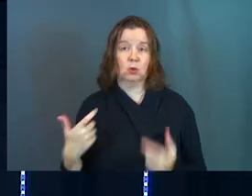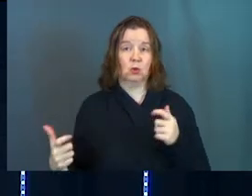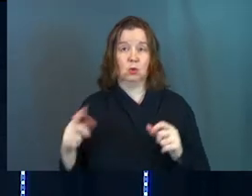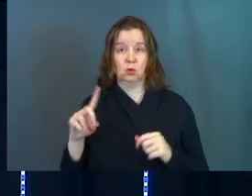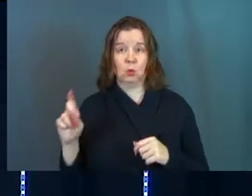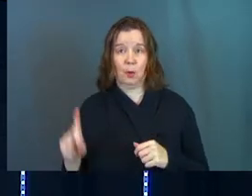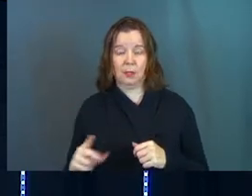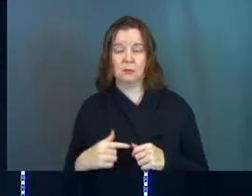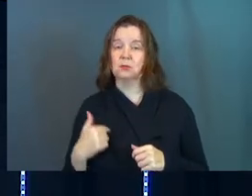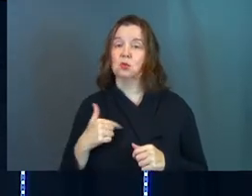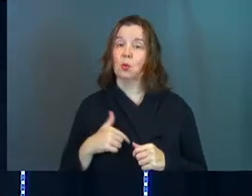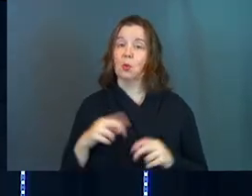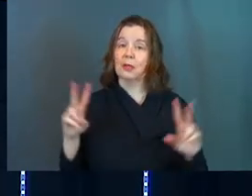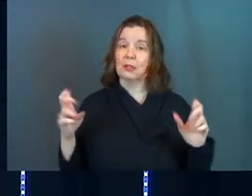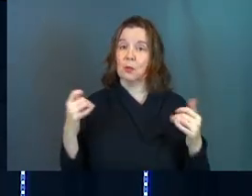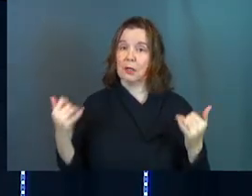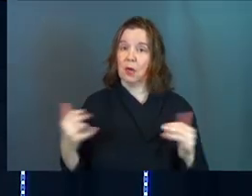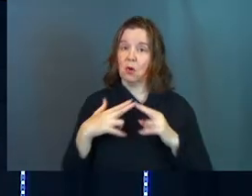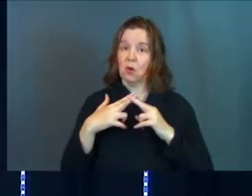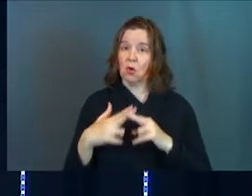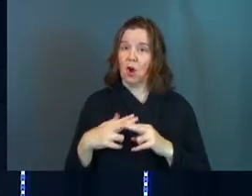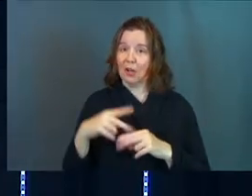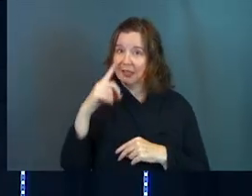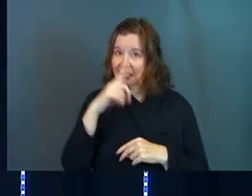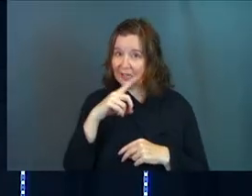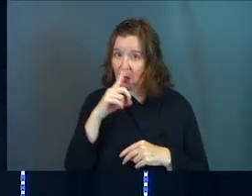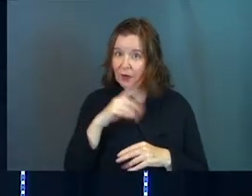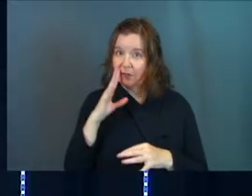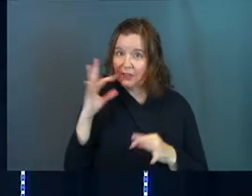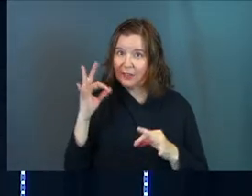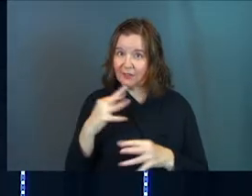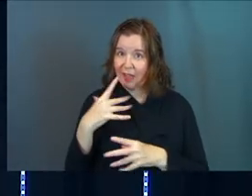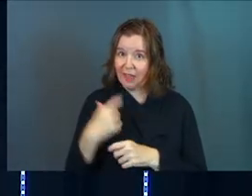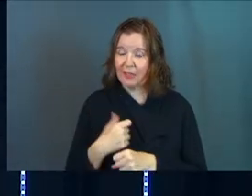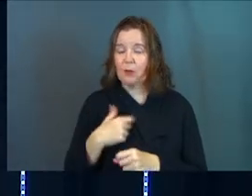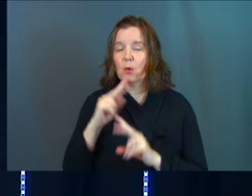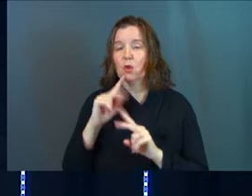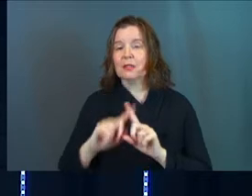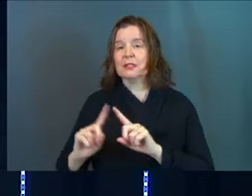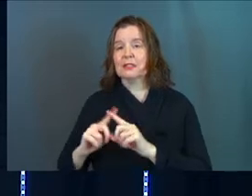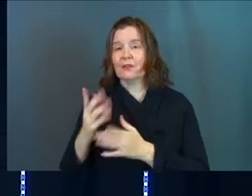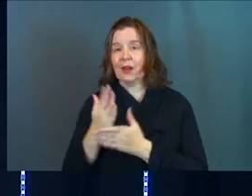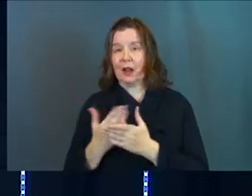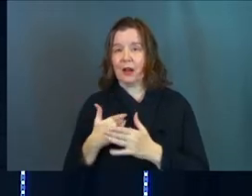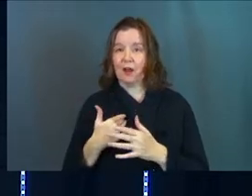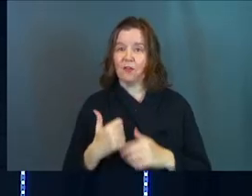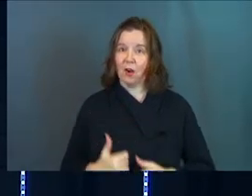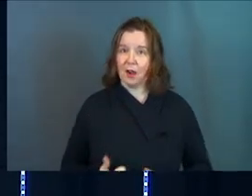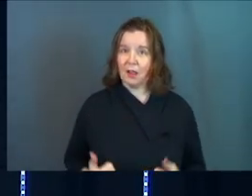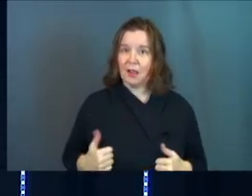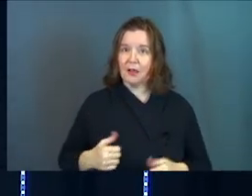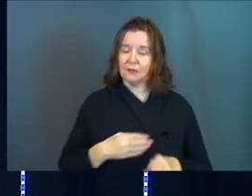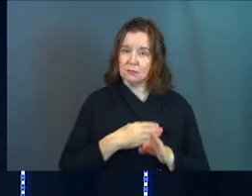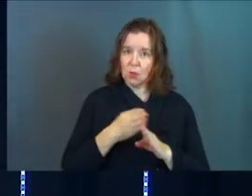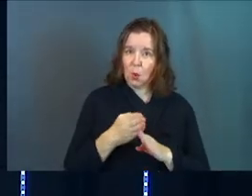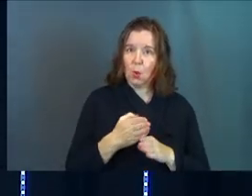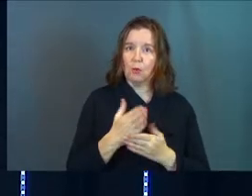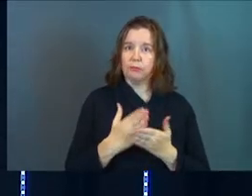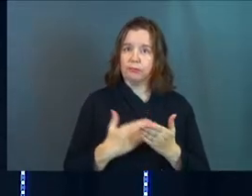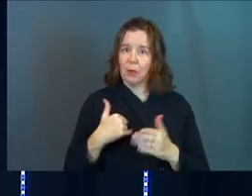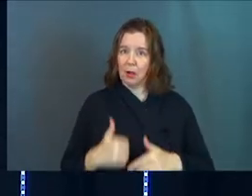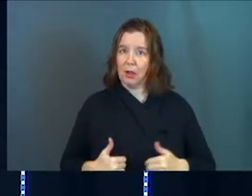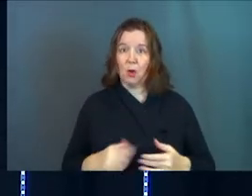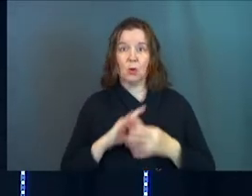huge questions. So we're in this series right now called Counterfeit Faith. We've been looking at different aspects of our lives, core aspects of our lives, like